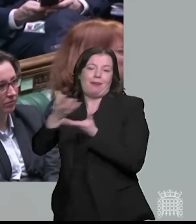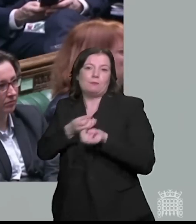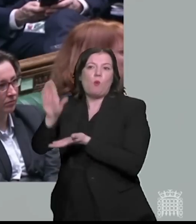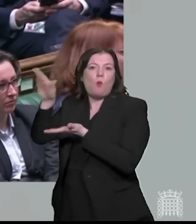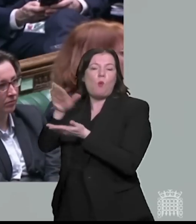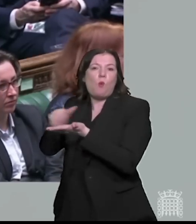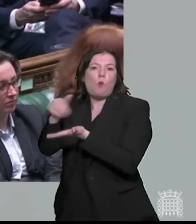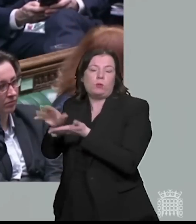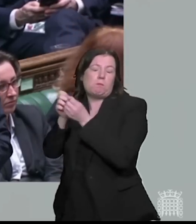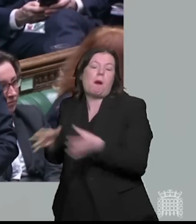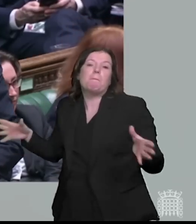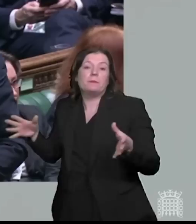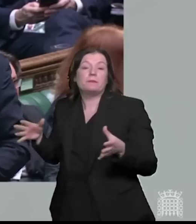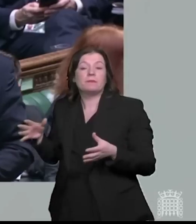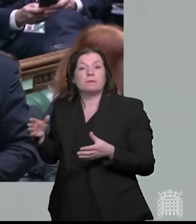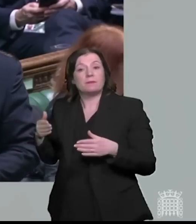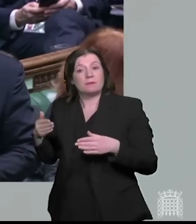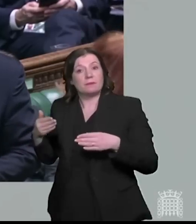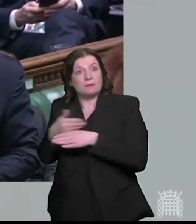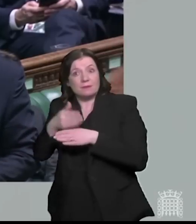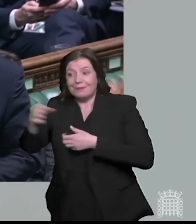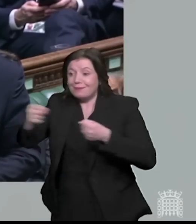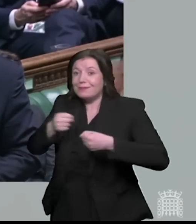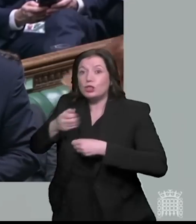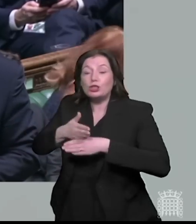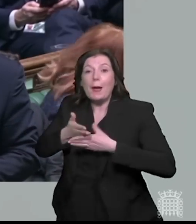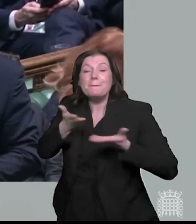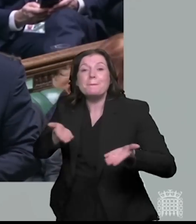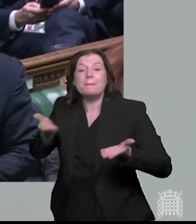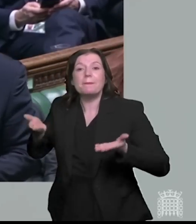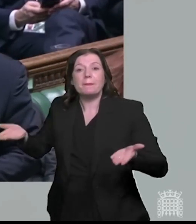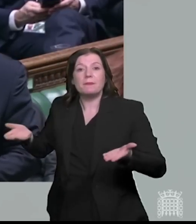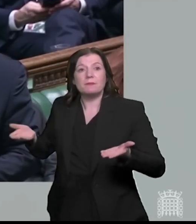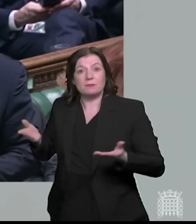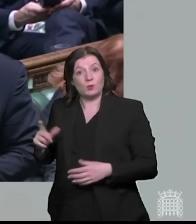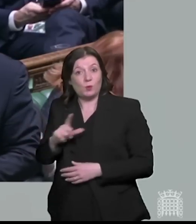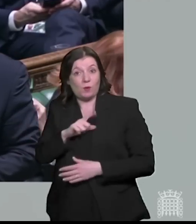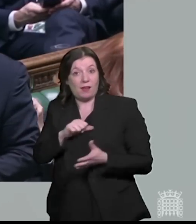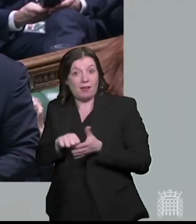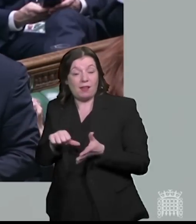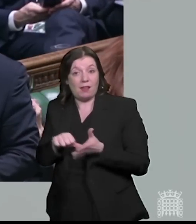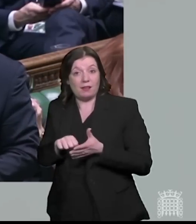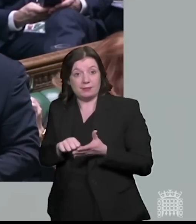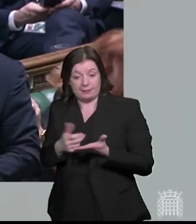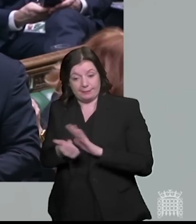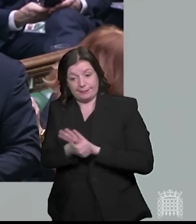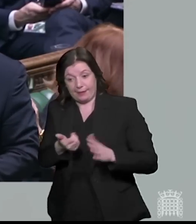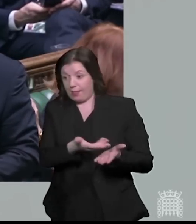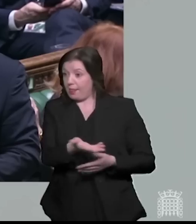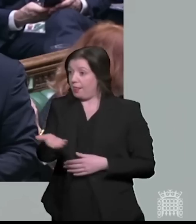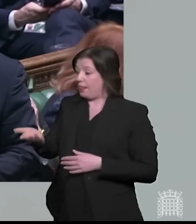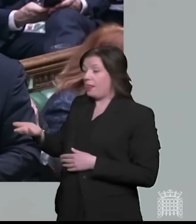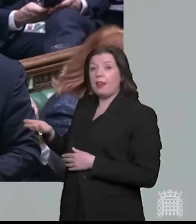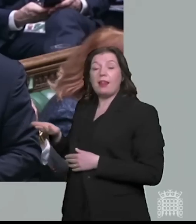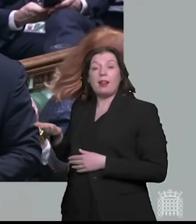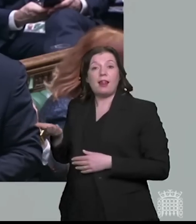On the supply of labour, the CBI said acute labour and skills shortages are an albatross